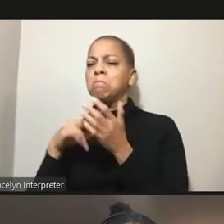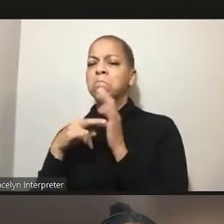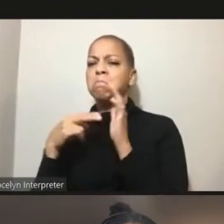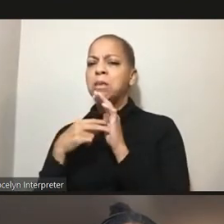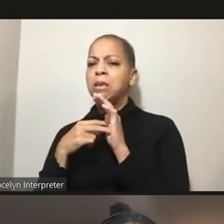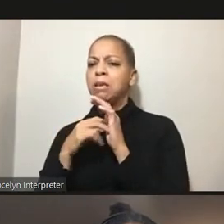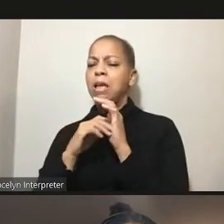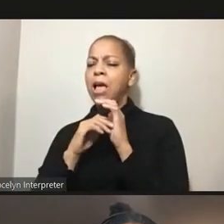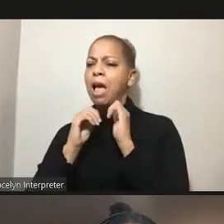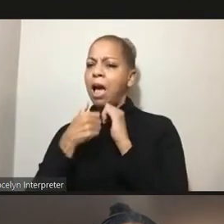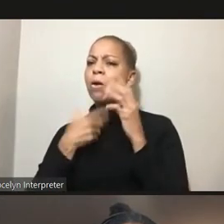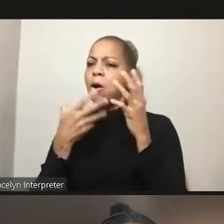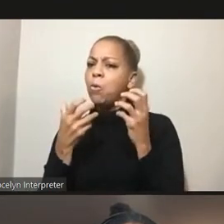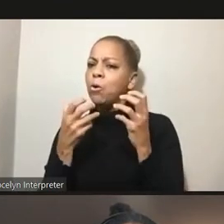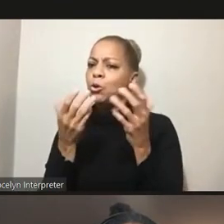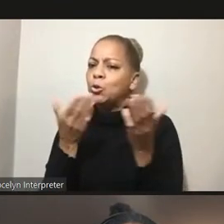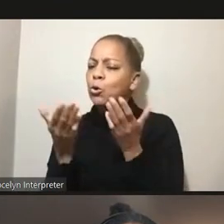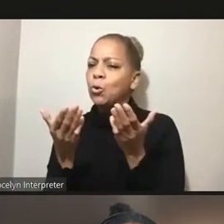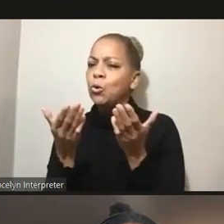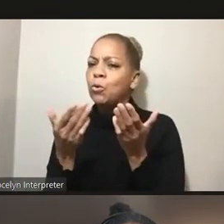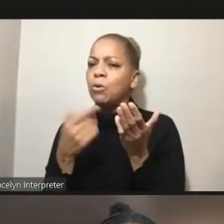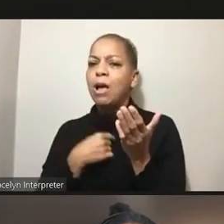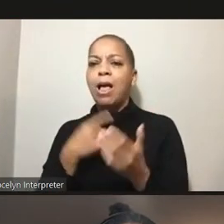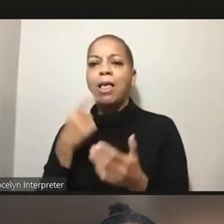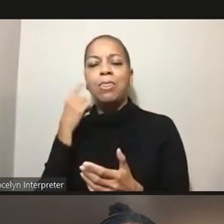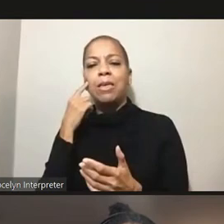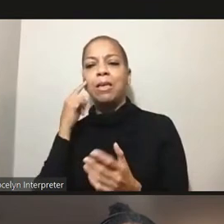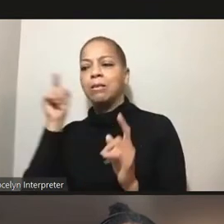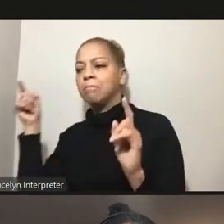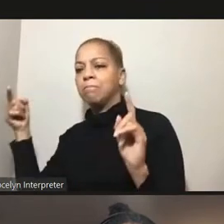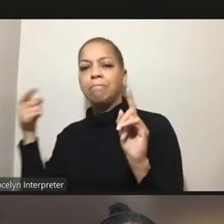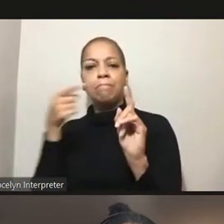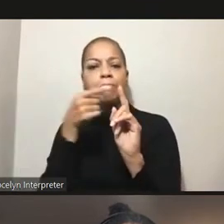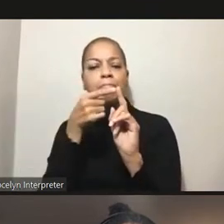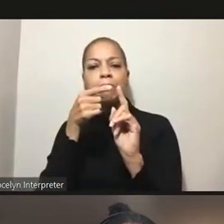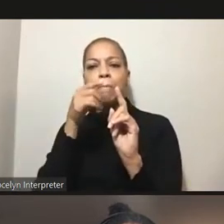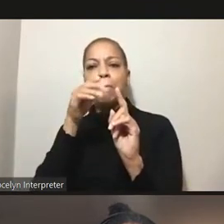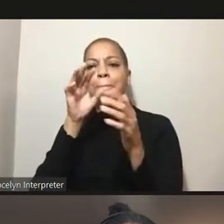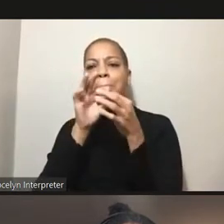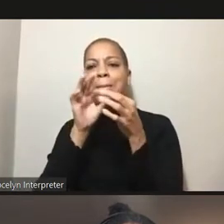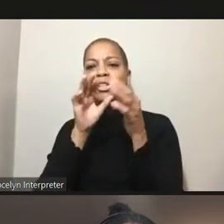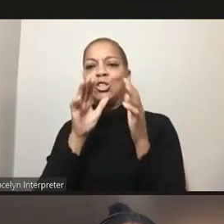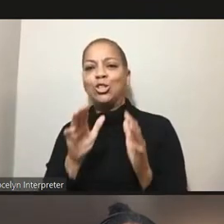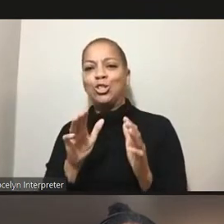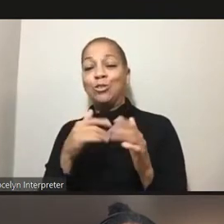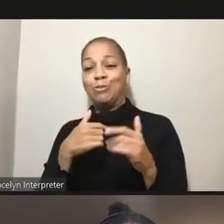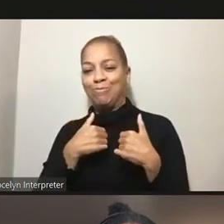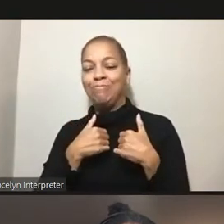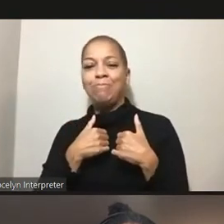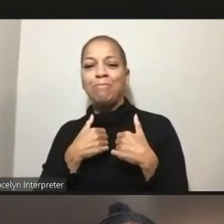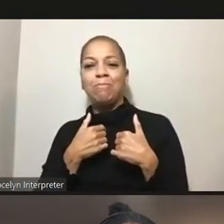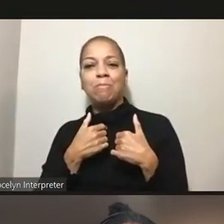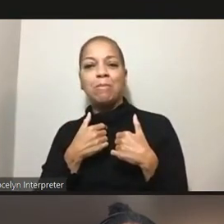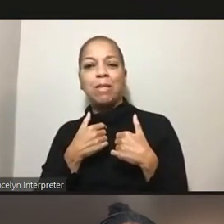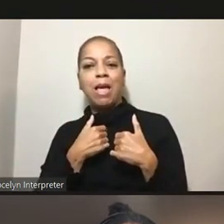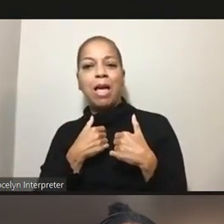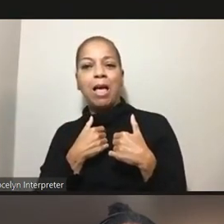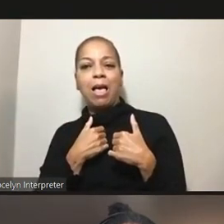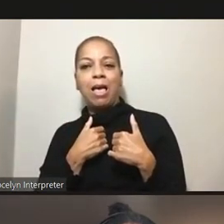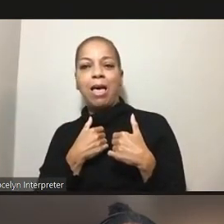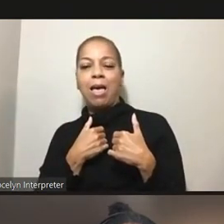serve? And I think it comes back to this place of messenger. You know, when I sort of came to